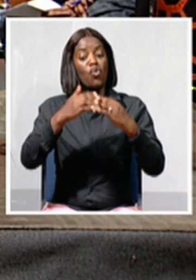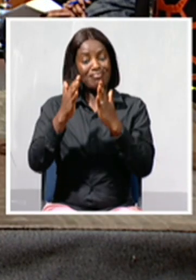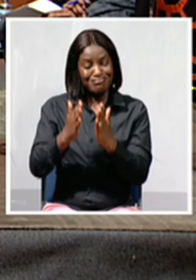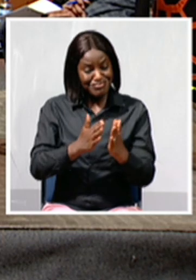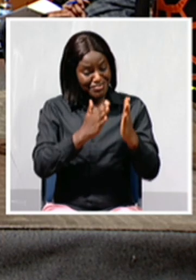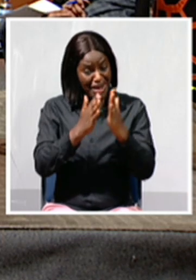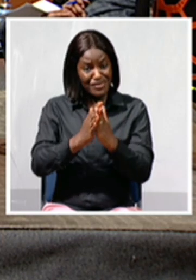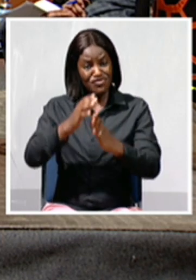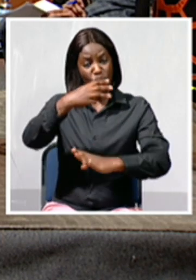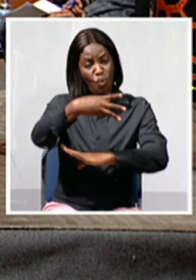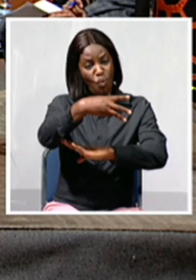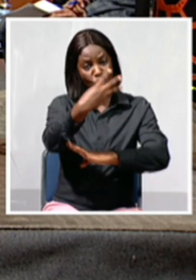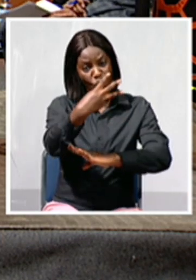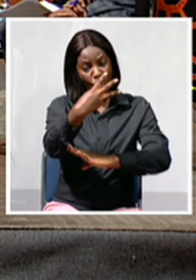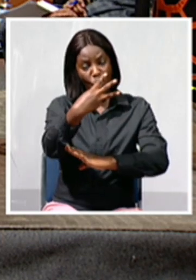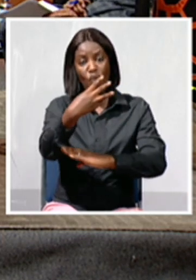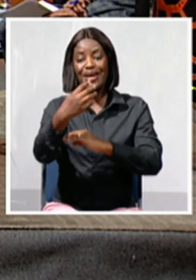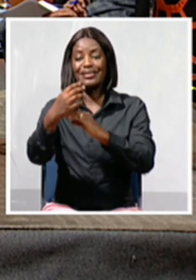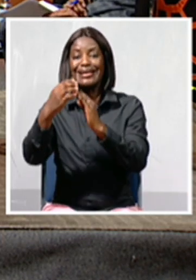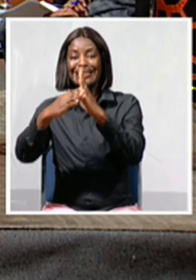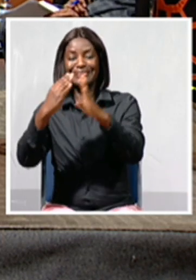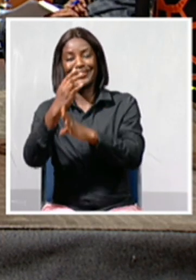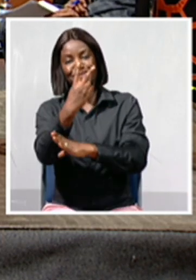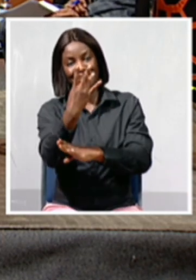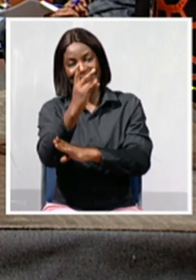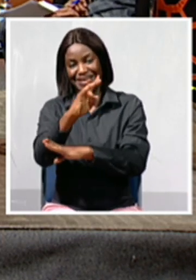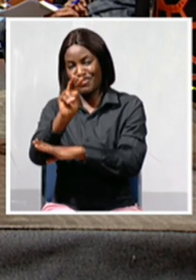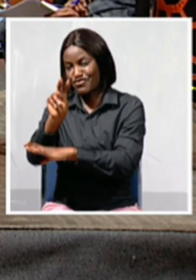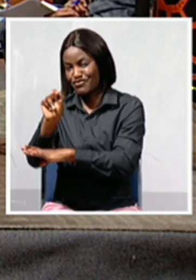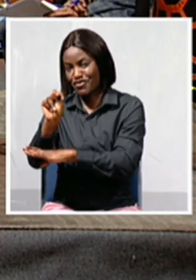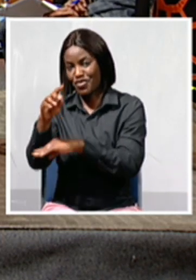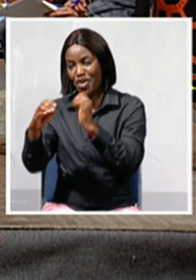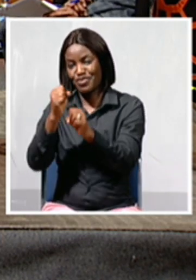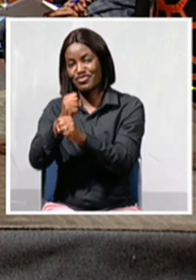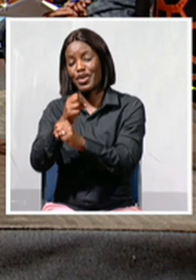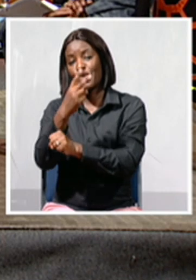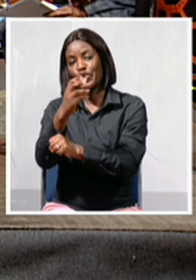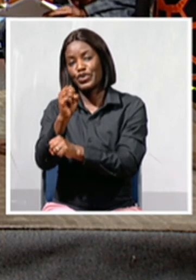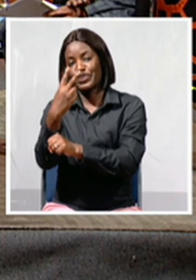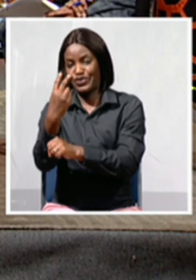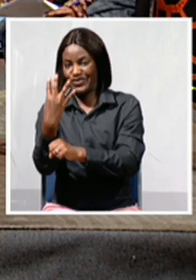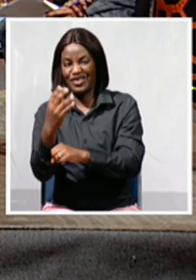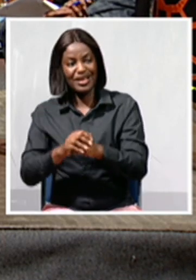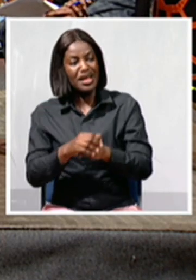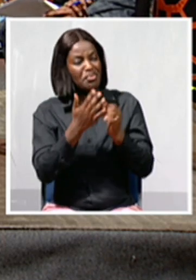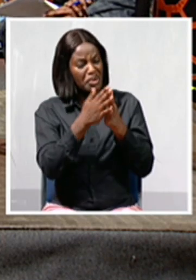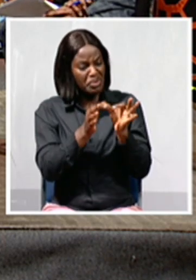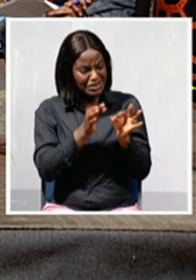27th day of November 2024. Talk to us about the state of readiness, the state of preparedness on the part of the